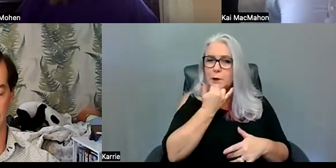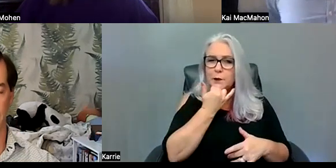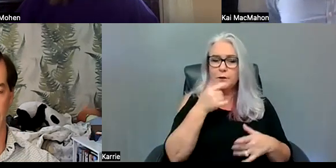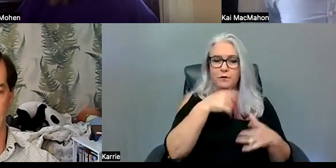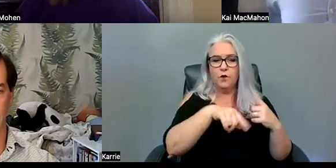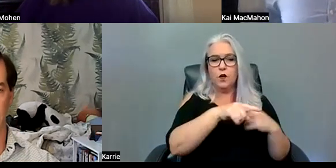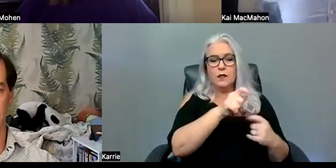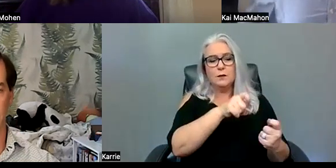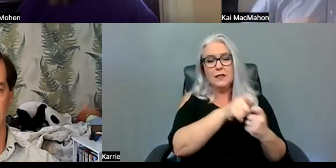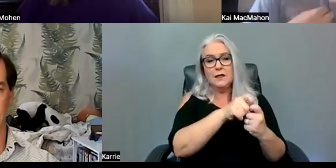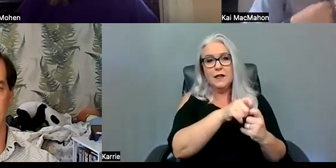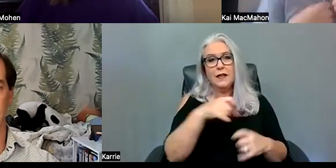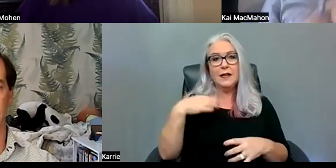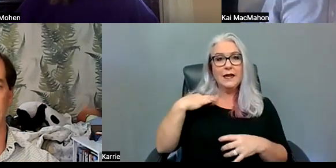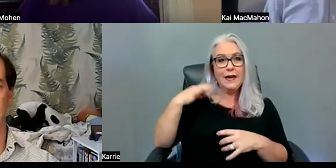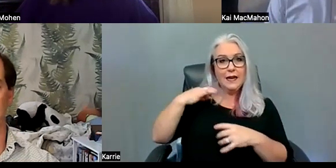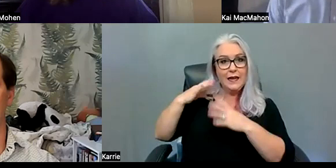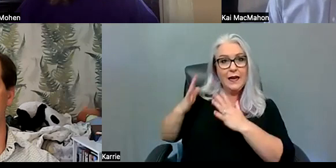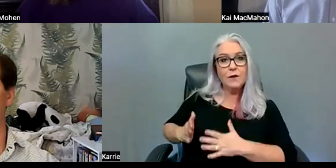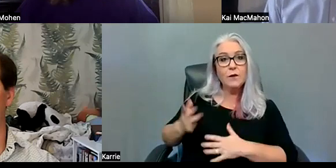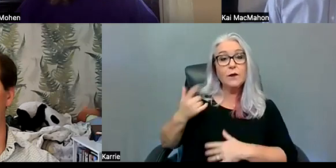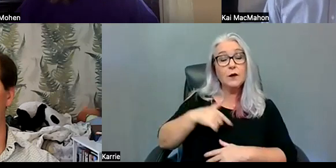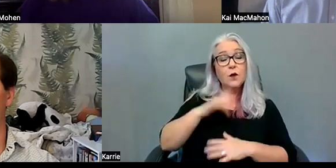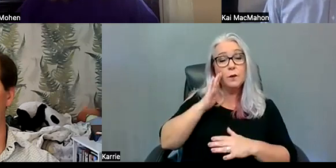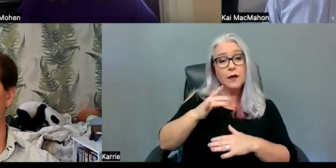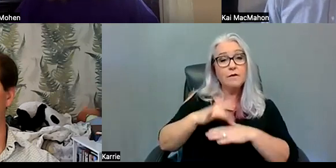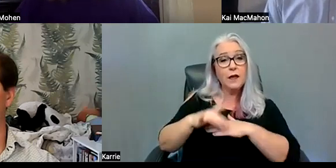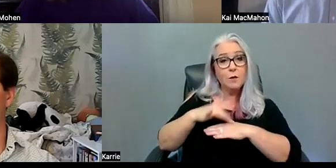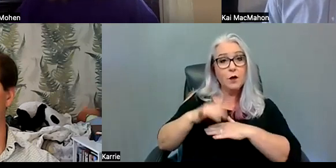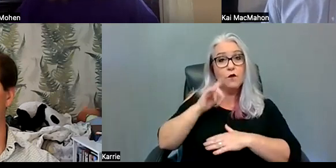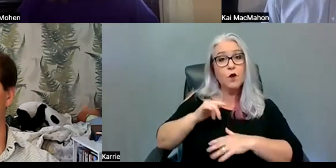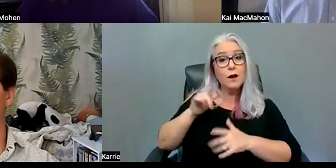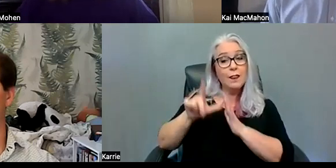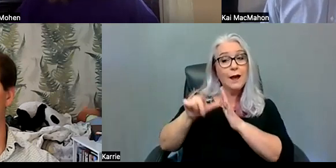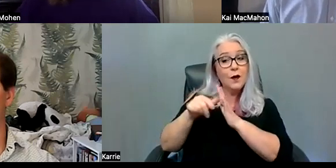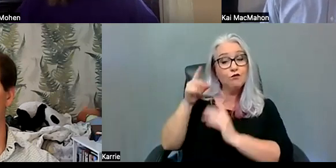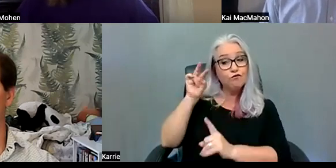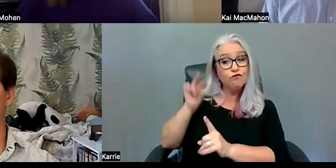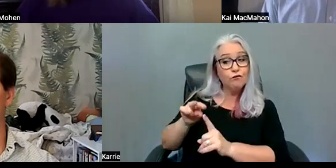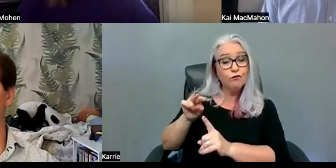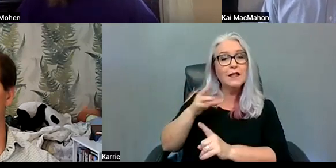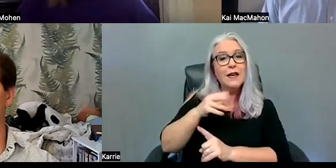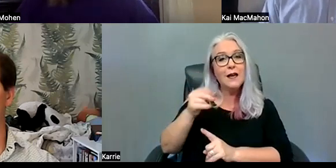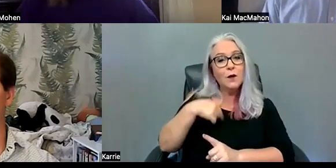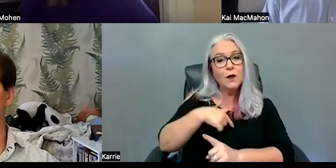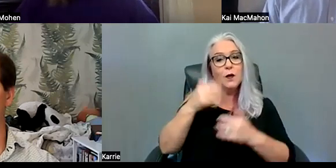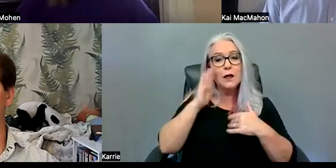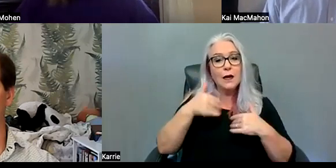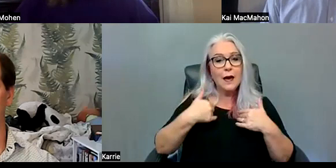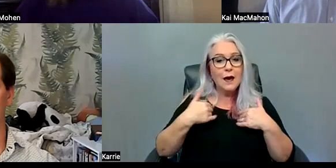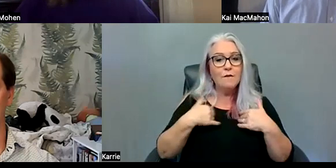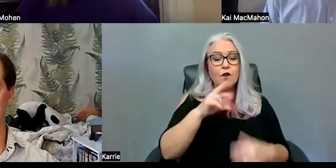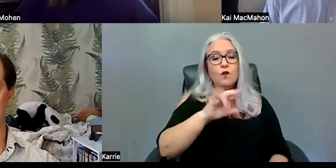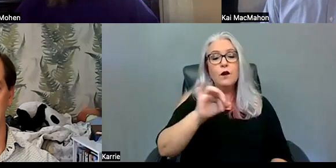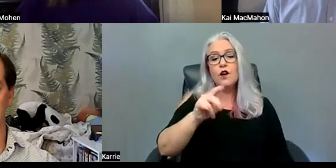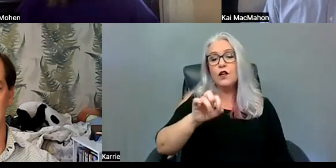The forum will be recorded and available for later viewing. There will be links on the Rivertowns League website and Facebook page, or just go to